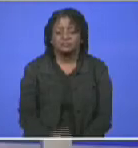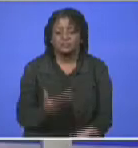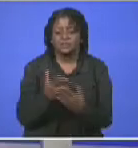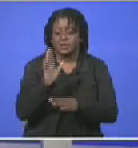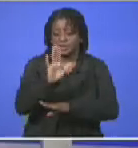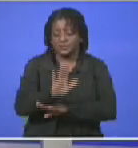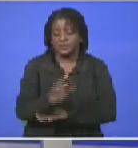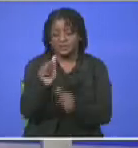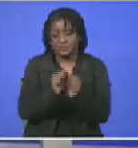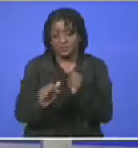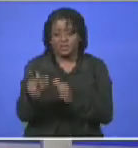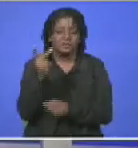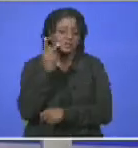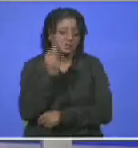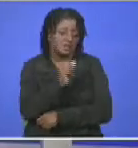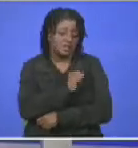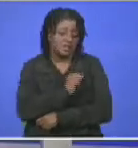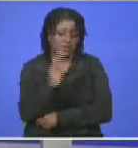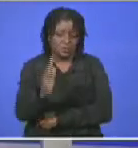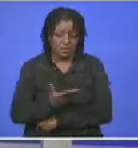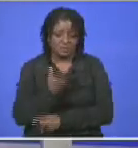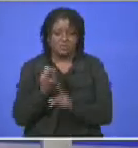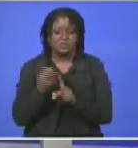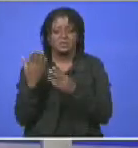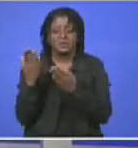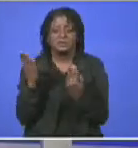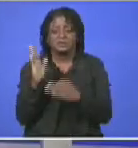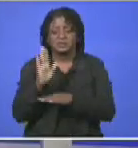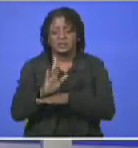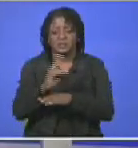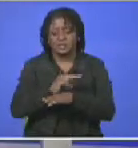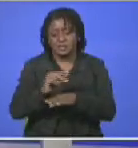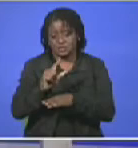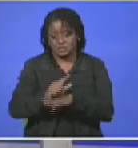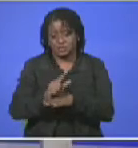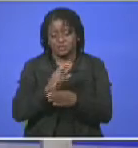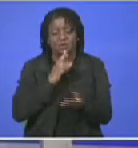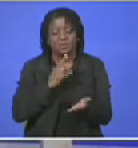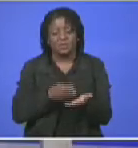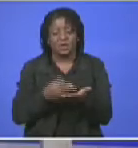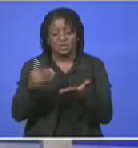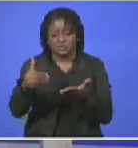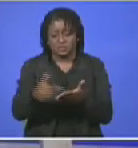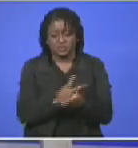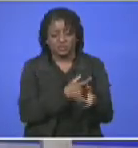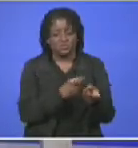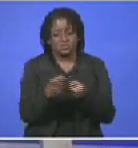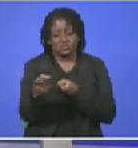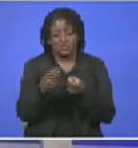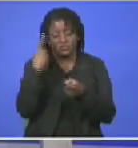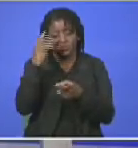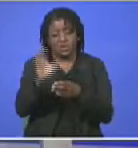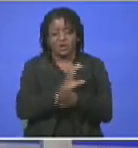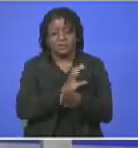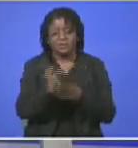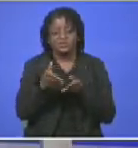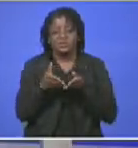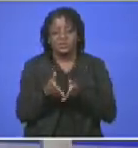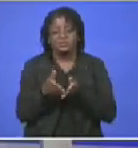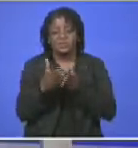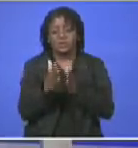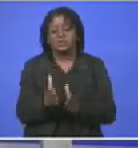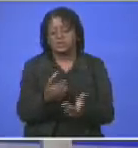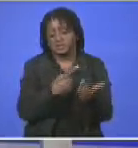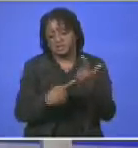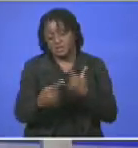Good evening, everyone. I'm Keisha Adderley, and welcome to the Bahamas Tonight, the National Report. New controls for commercial boaters are coming as